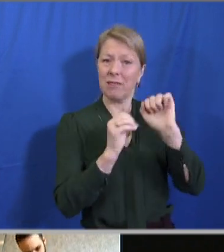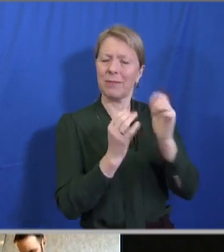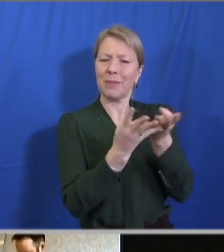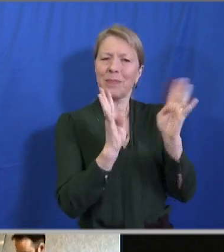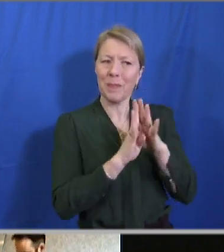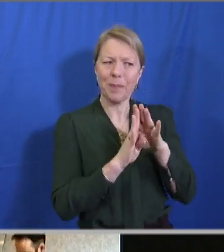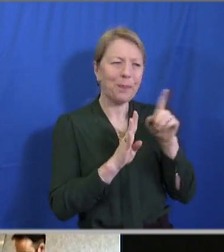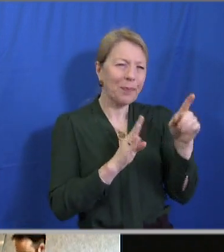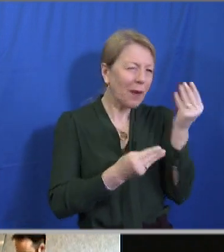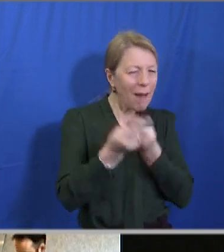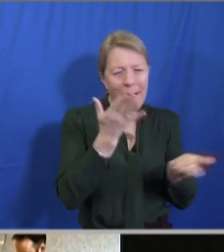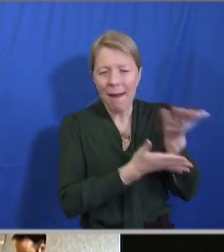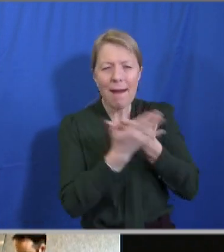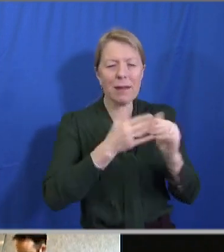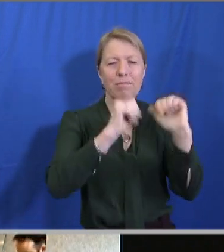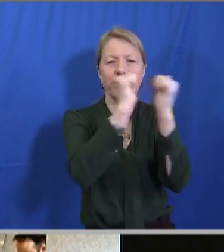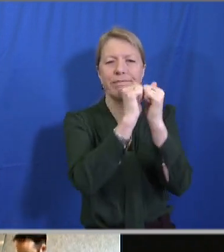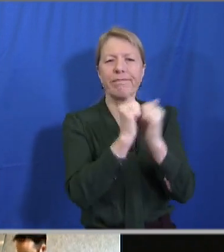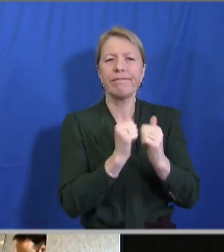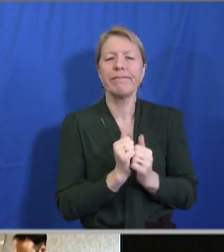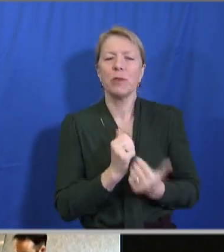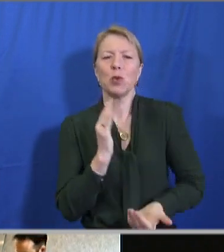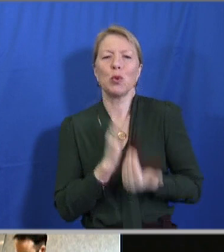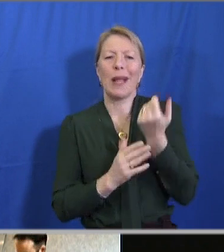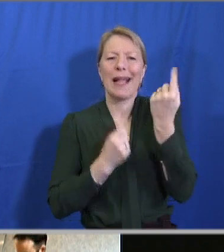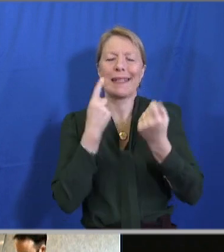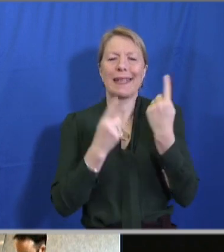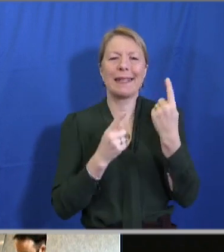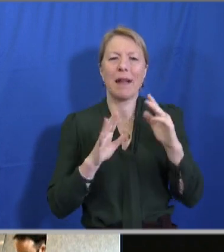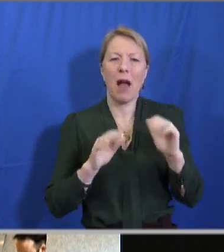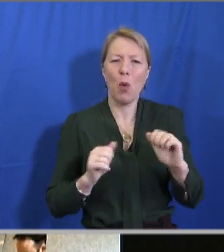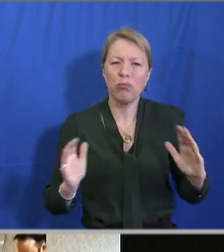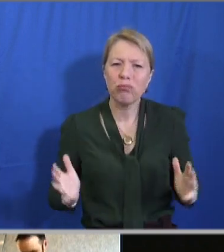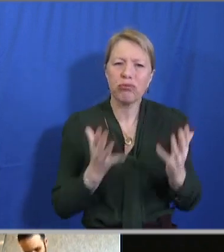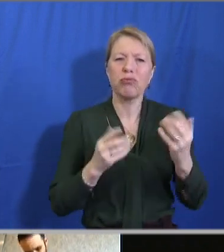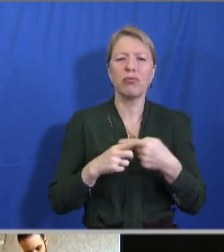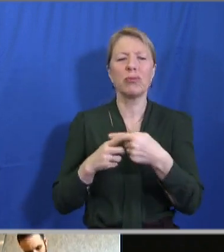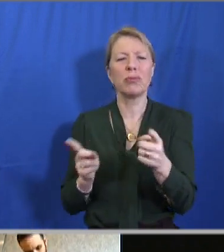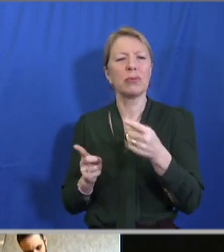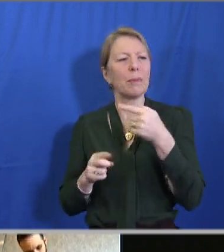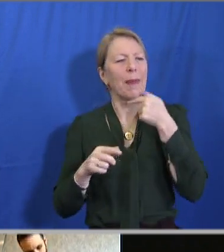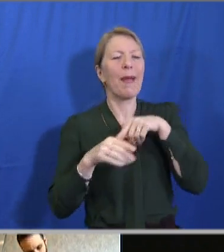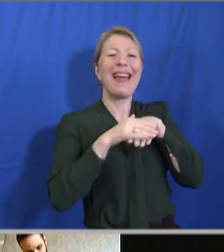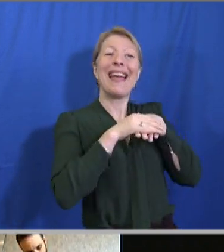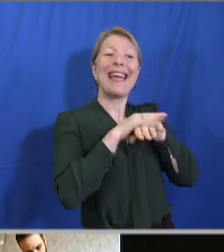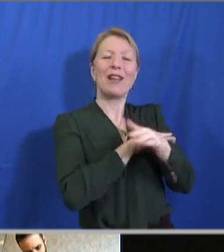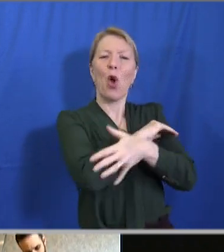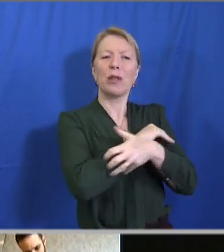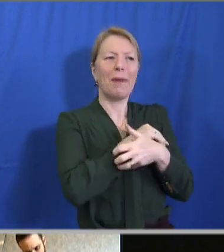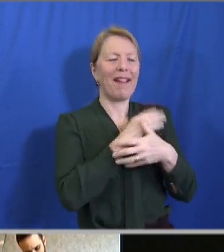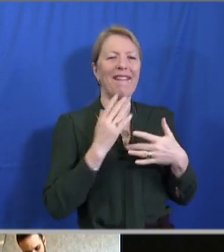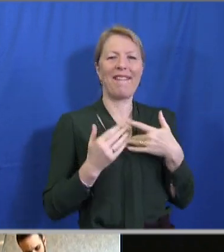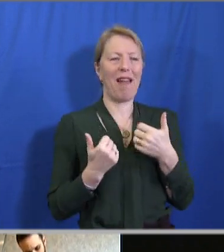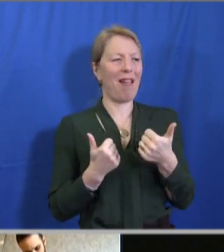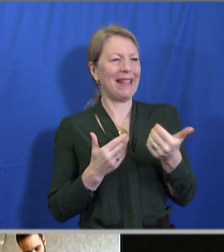inclusive initiatives to improve the experience and promote independence of service users, patients and staff with a